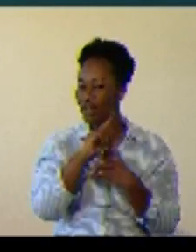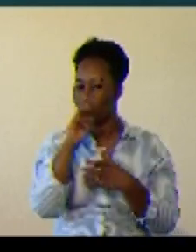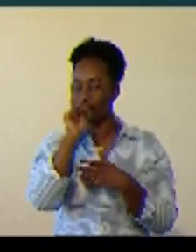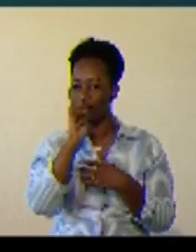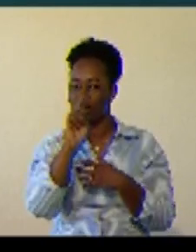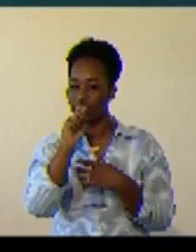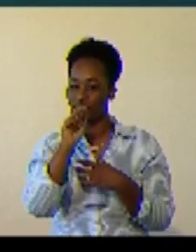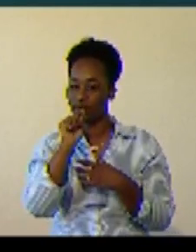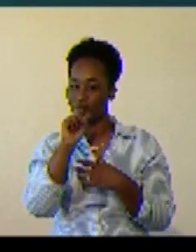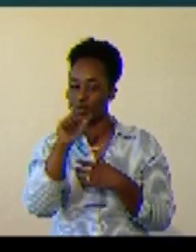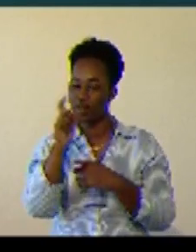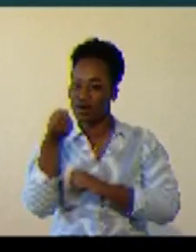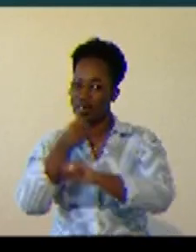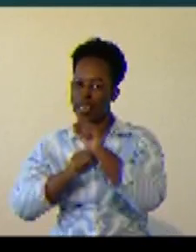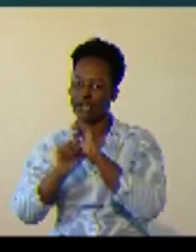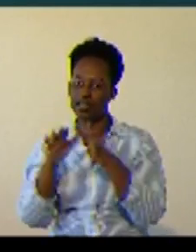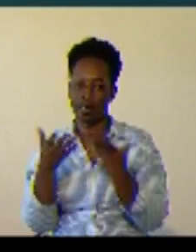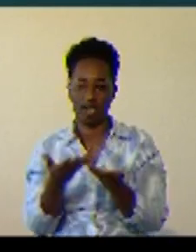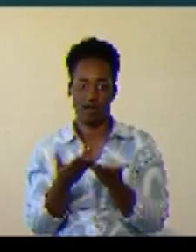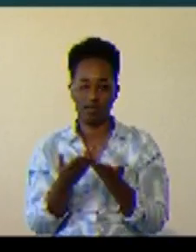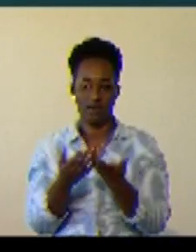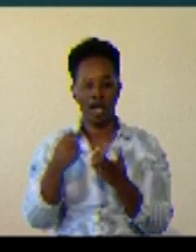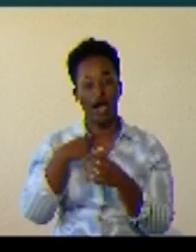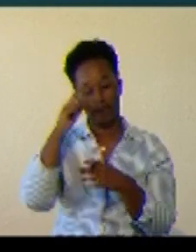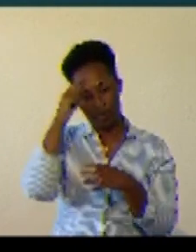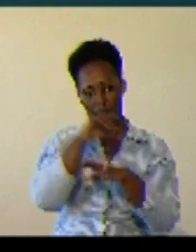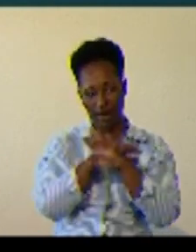So I hope you're done. Now let us analyze the question.